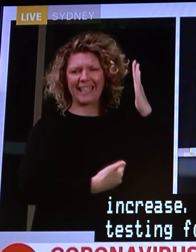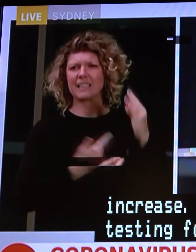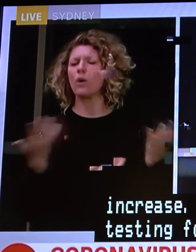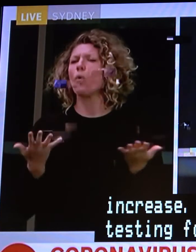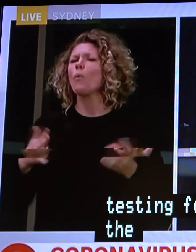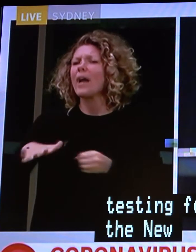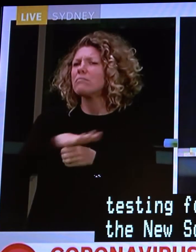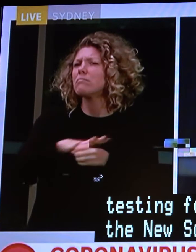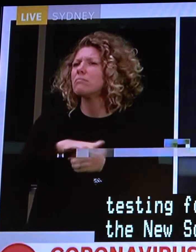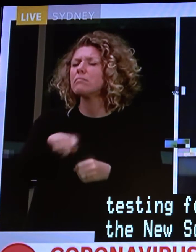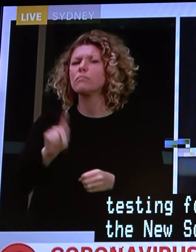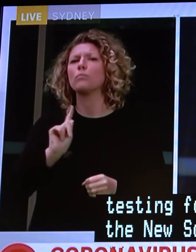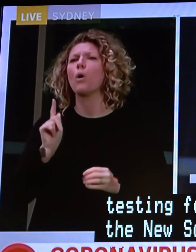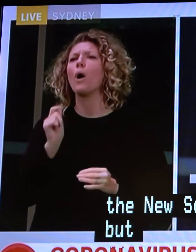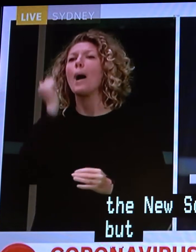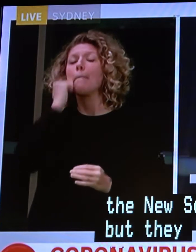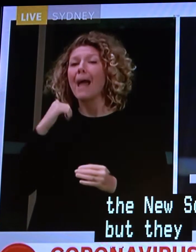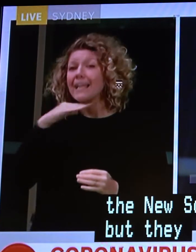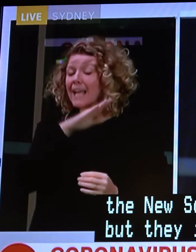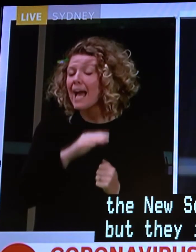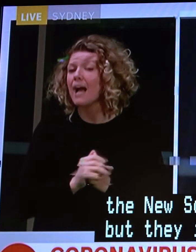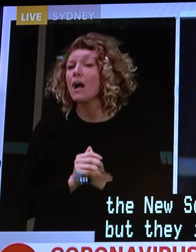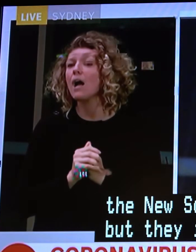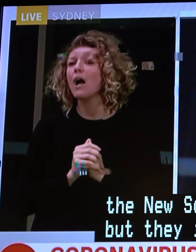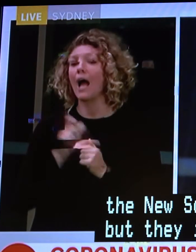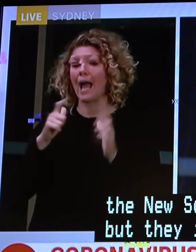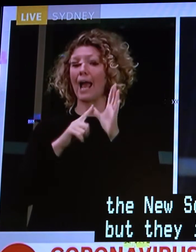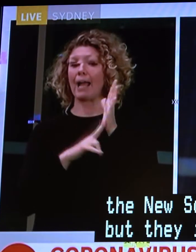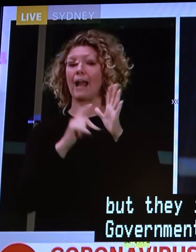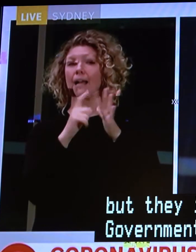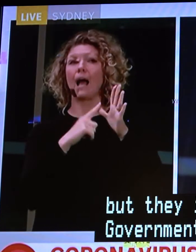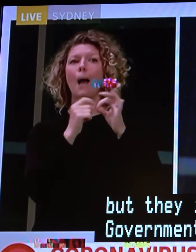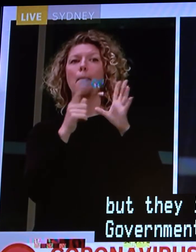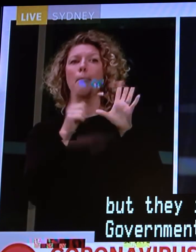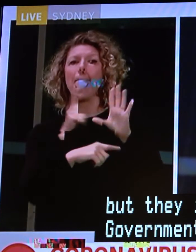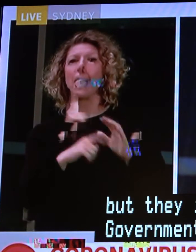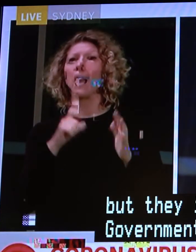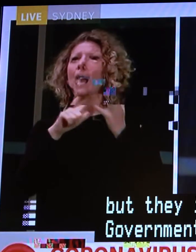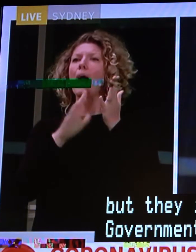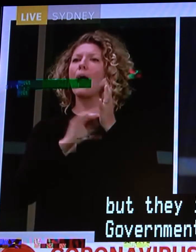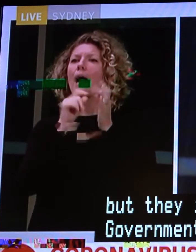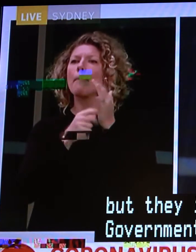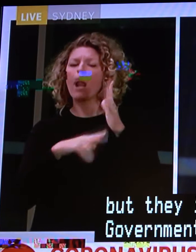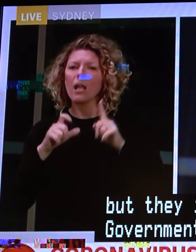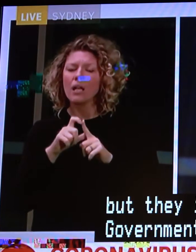local government areas of Blacktown, Canada Bay, Cumberland, Goulburn,